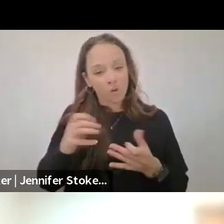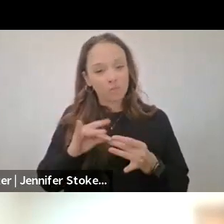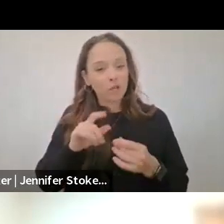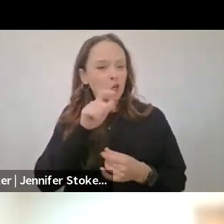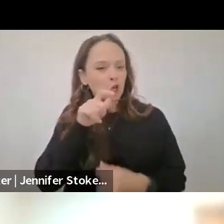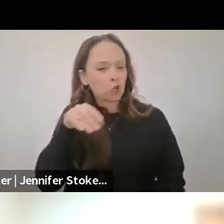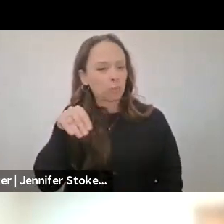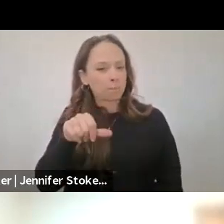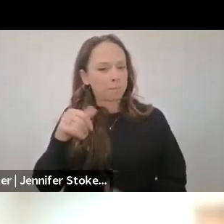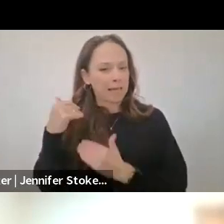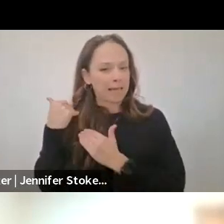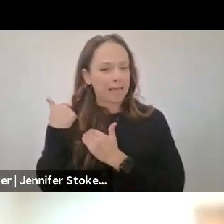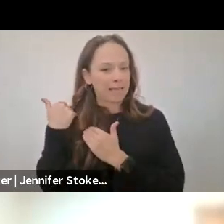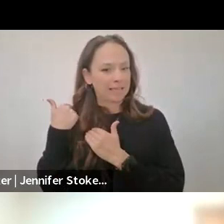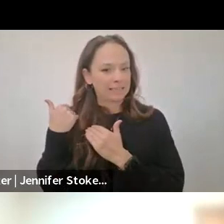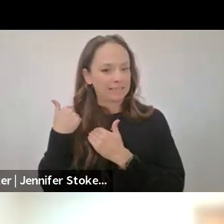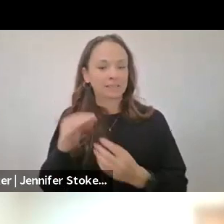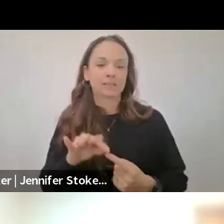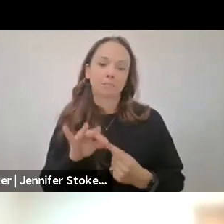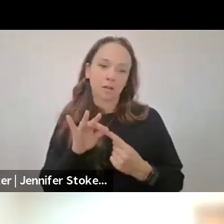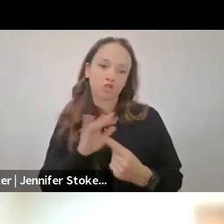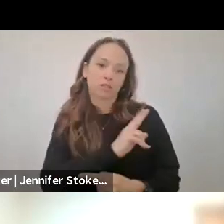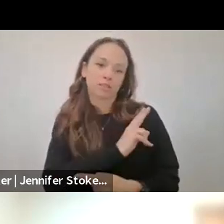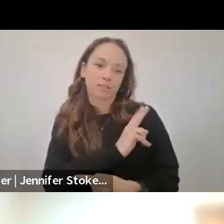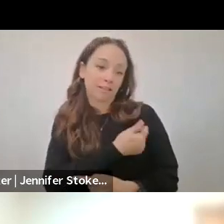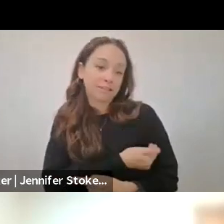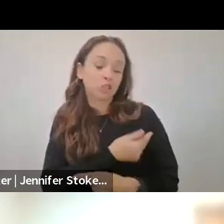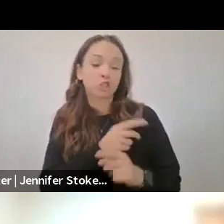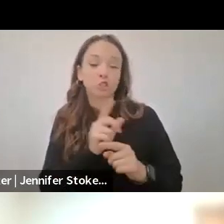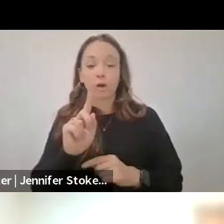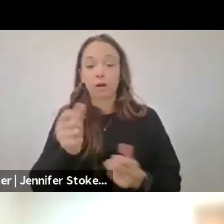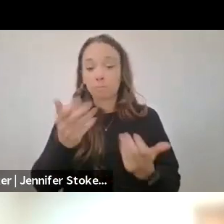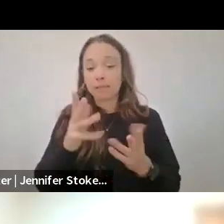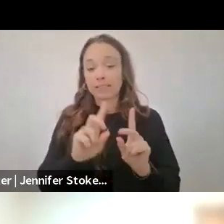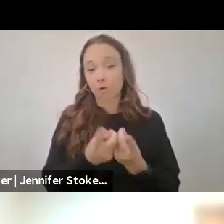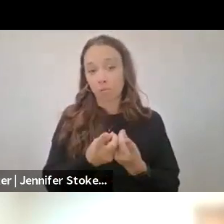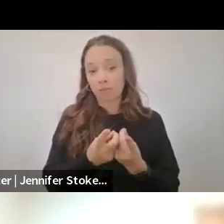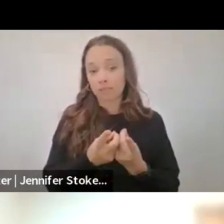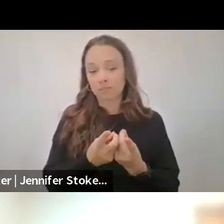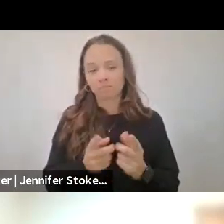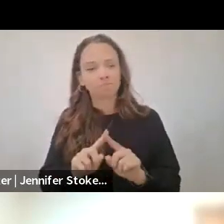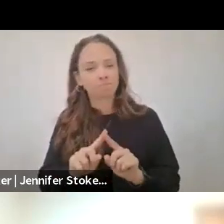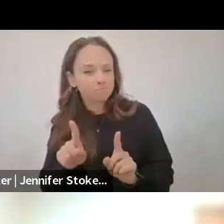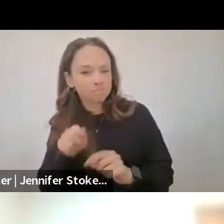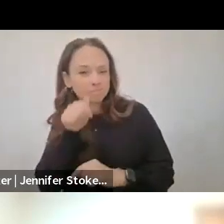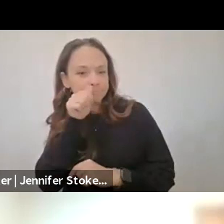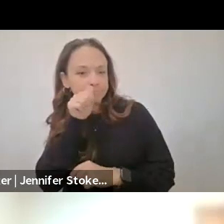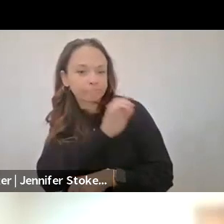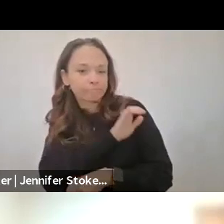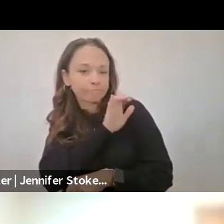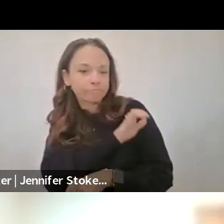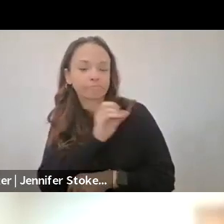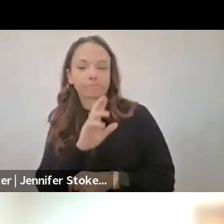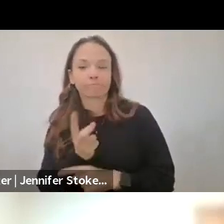system, especially where there are lots of departments and so forth. It may be a little bit different if it's a private clinic or a